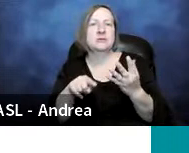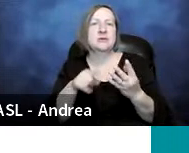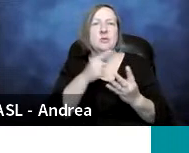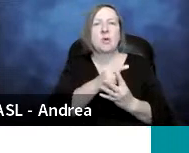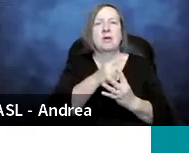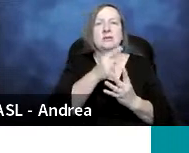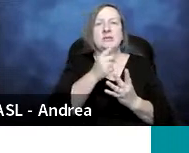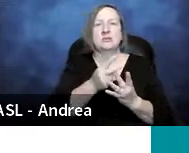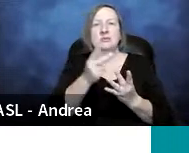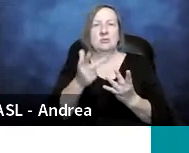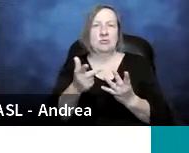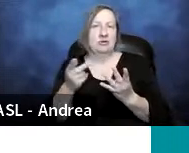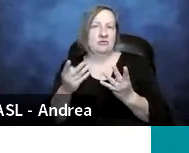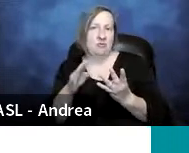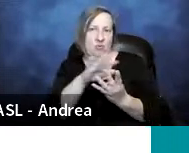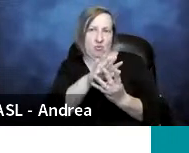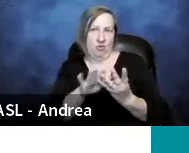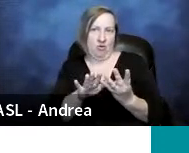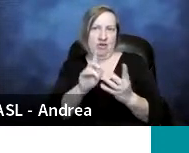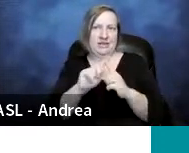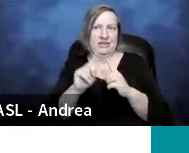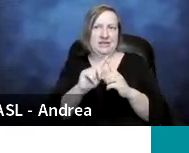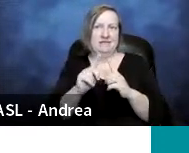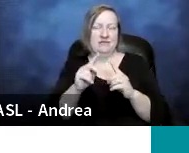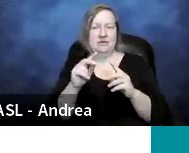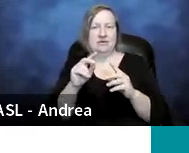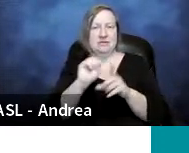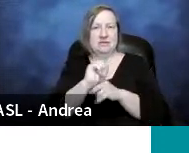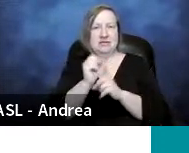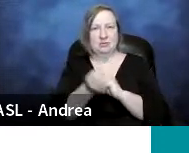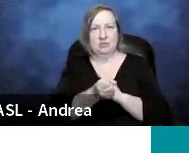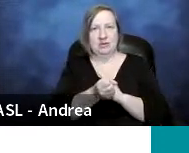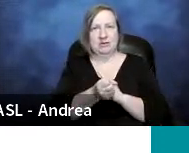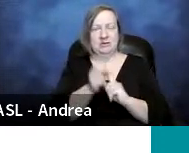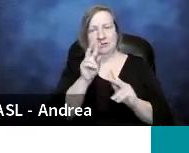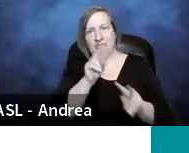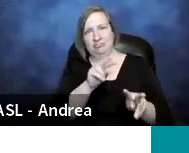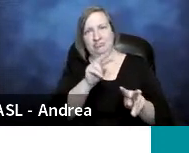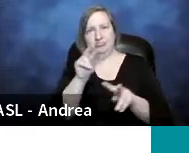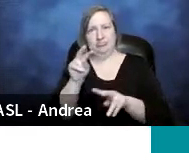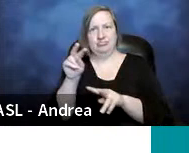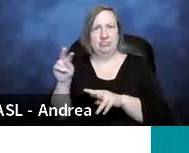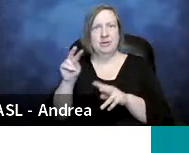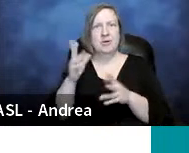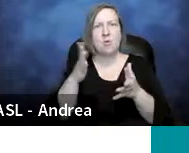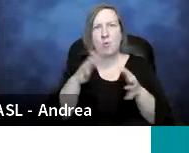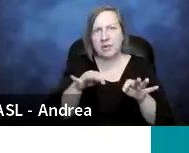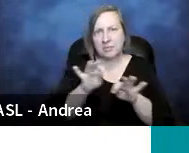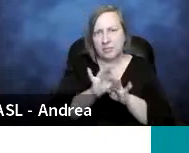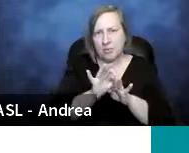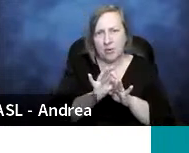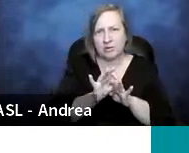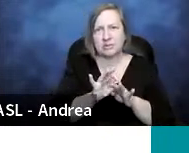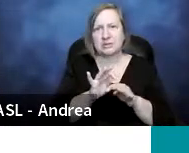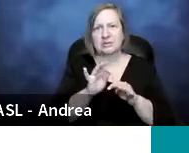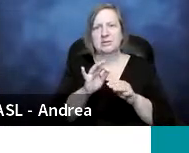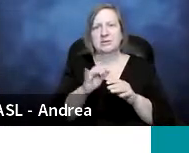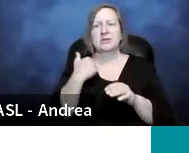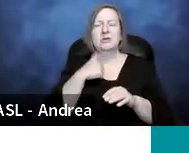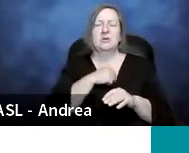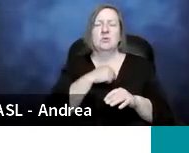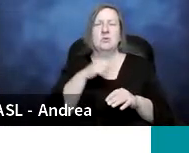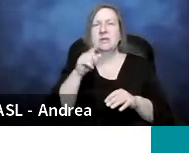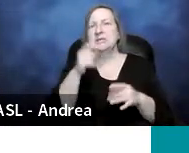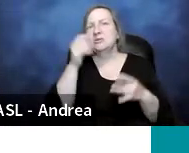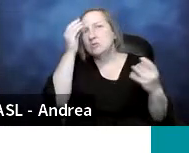3, 4 different contexts. You know, what is important? What do we need to be